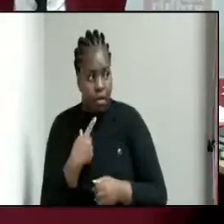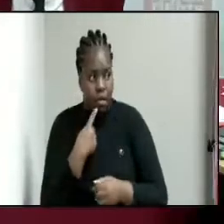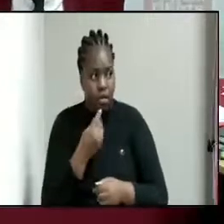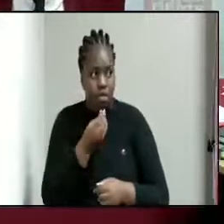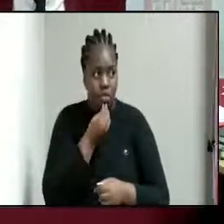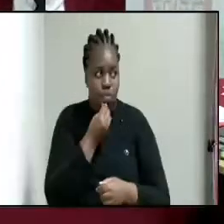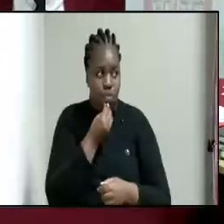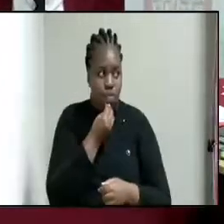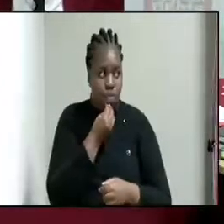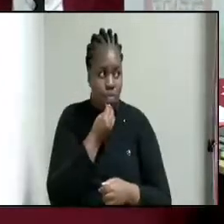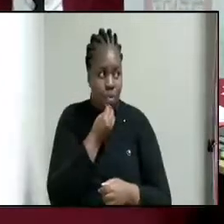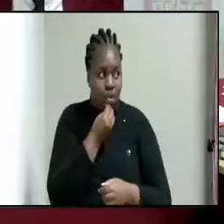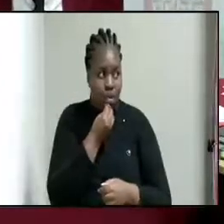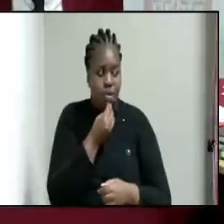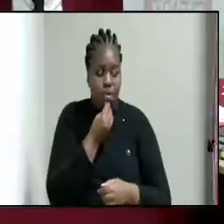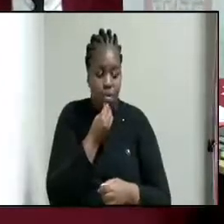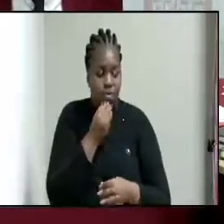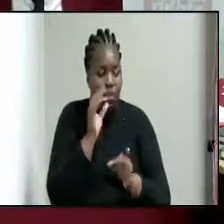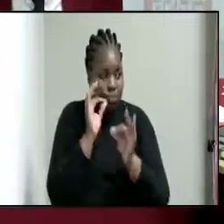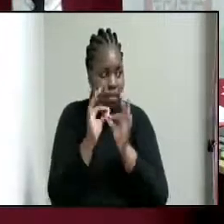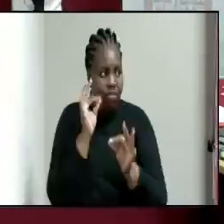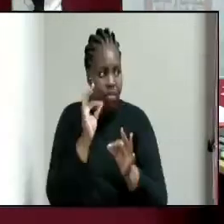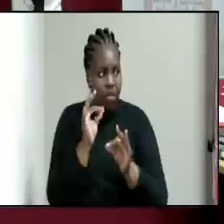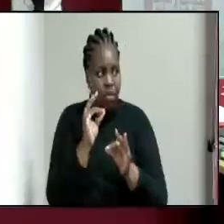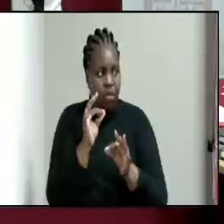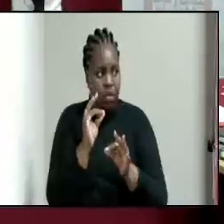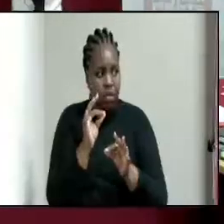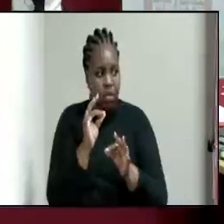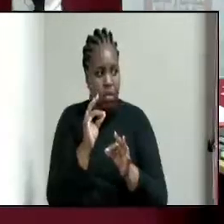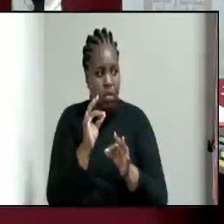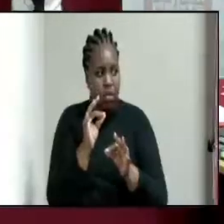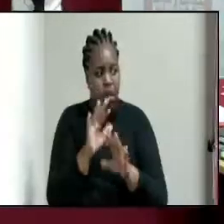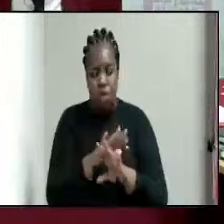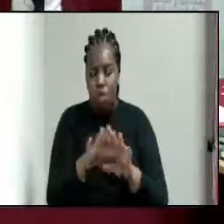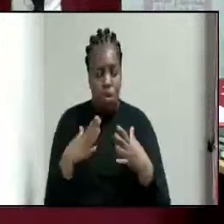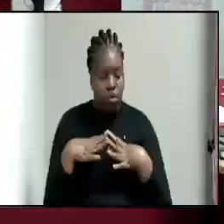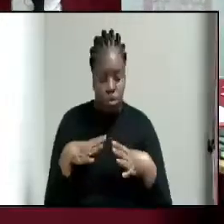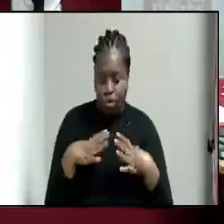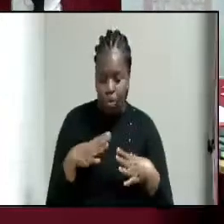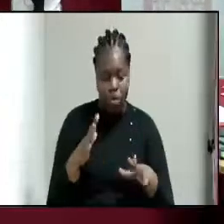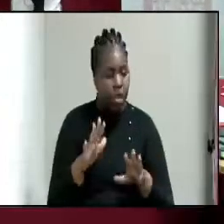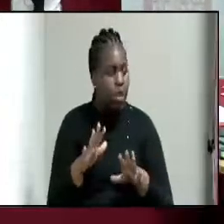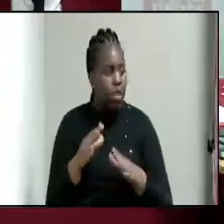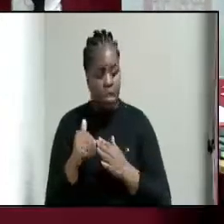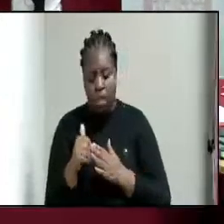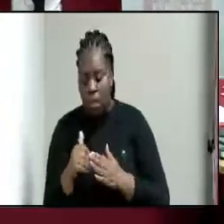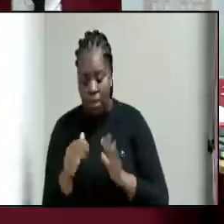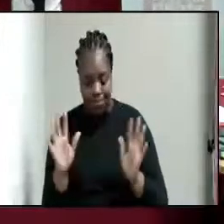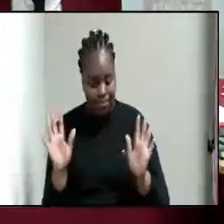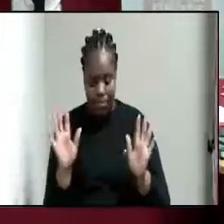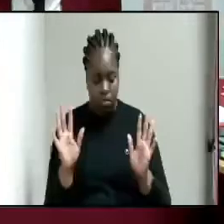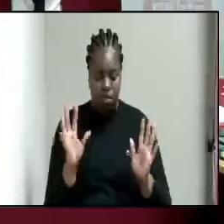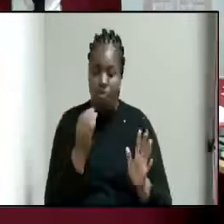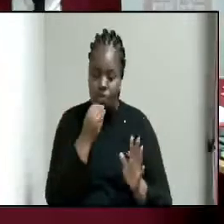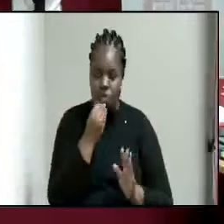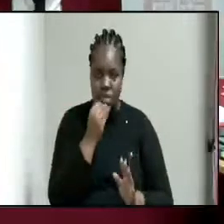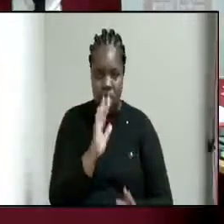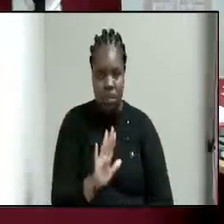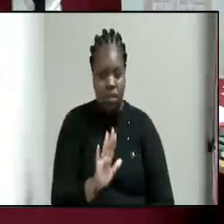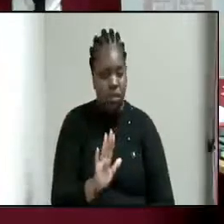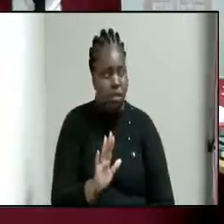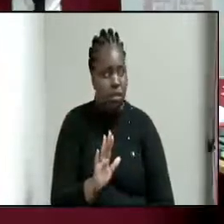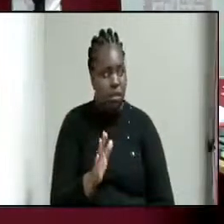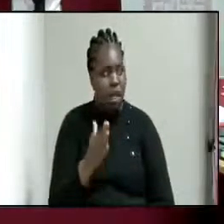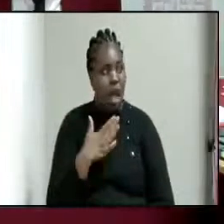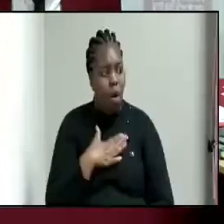food specifically, not necessarily, clothing and care, etc. Food. So